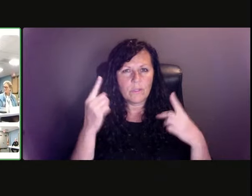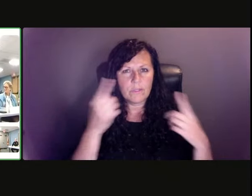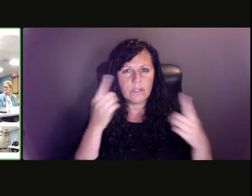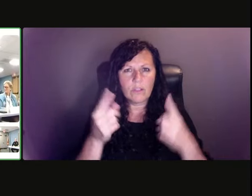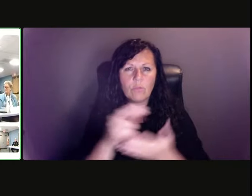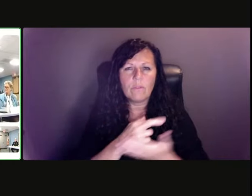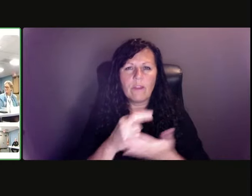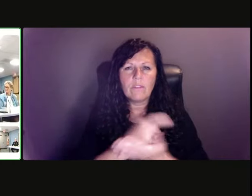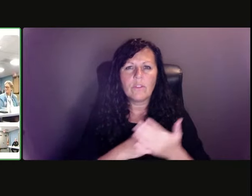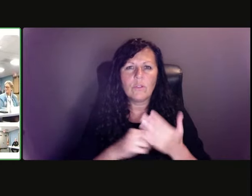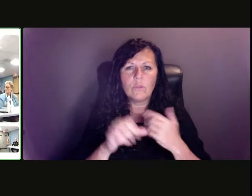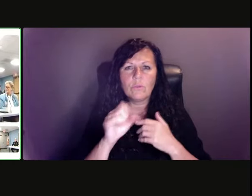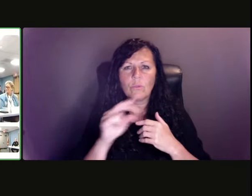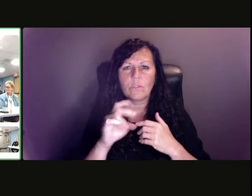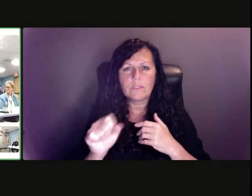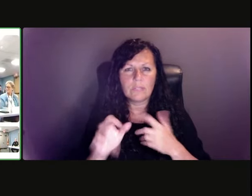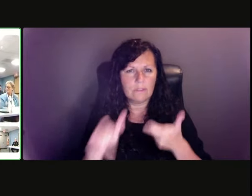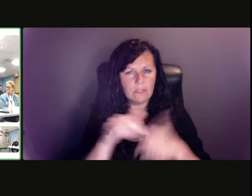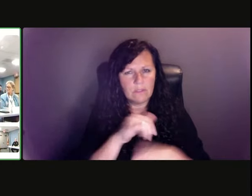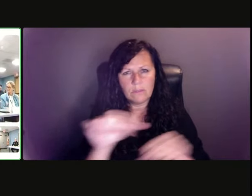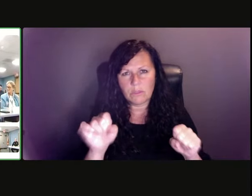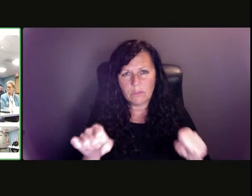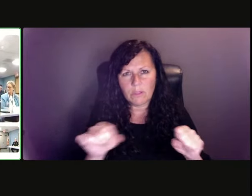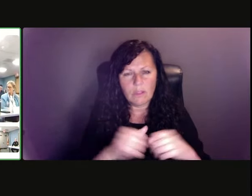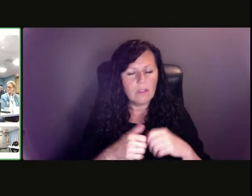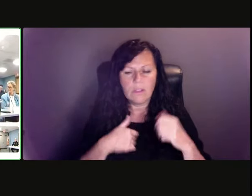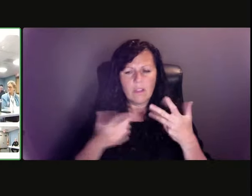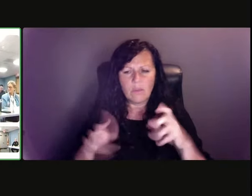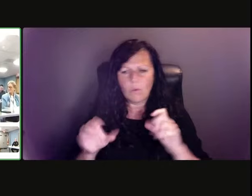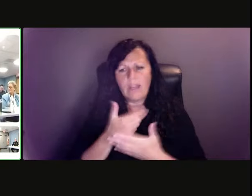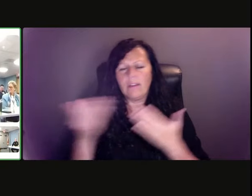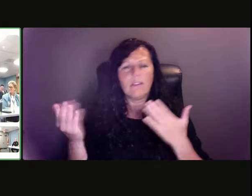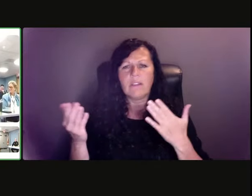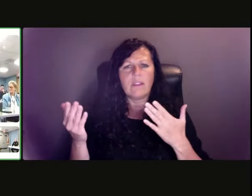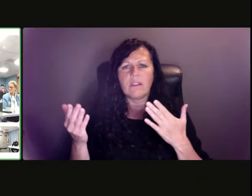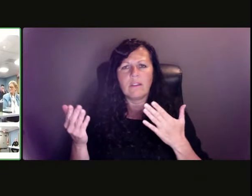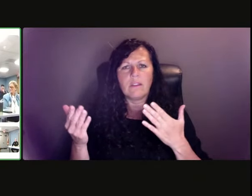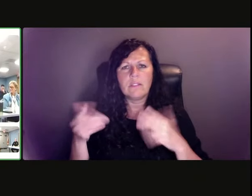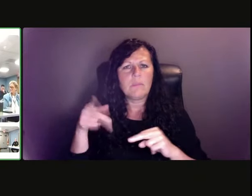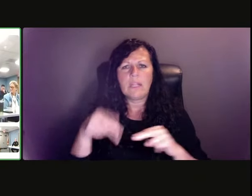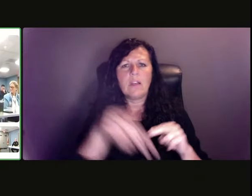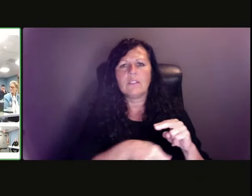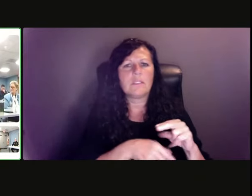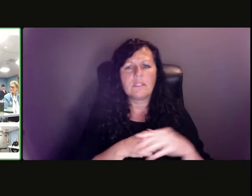sources as quickly as we can. I don't want anything to be cut.